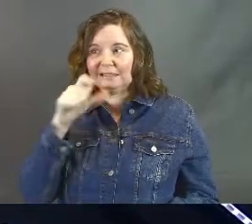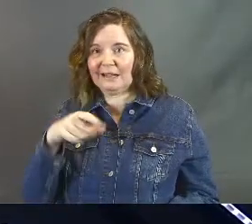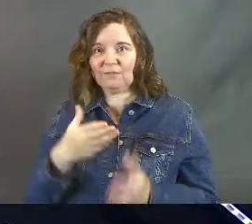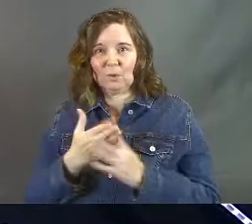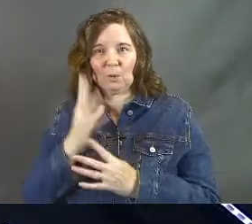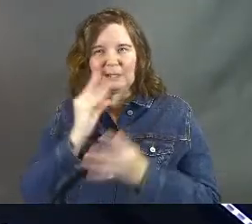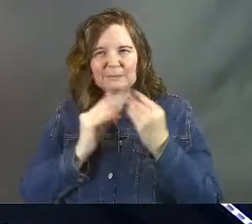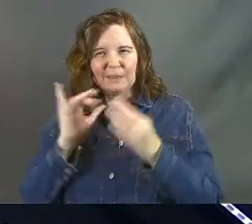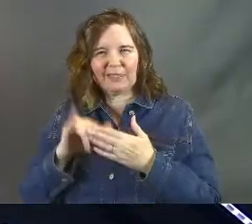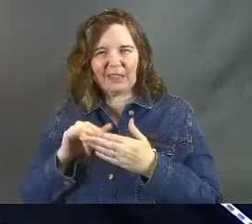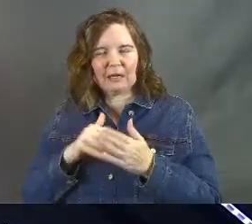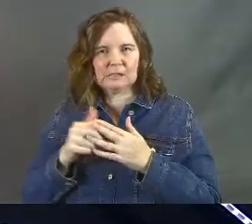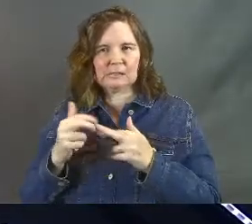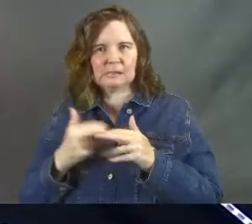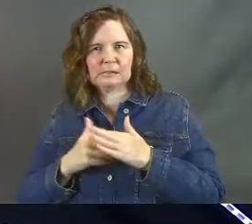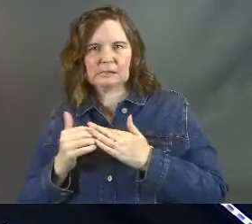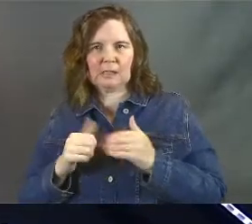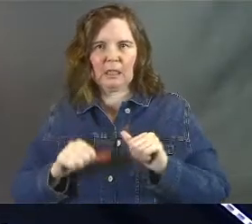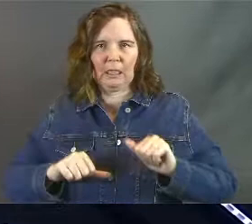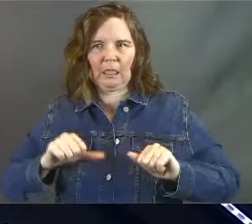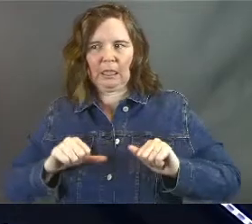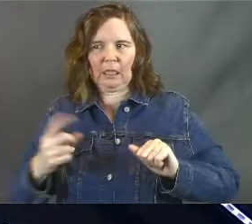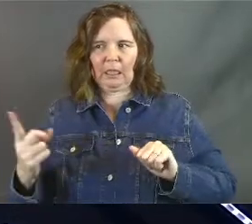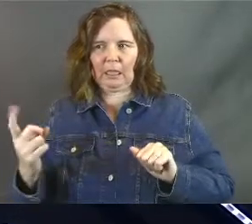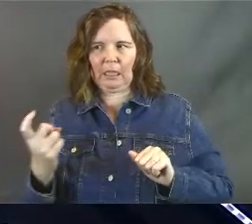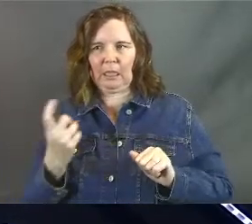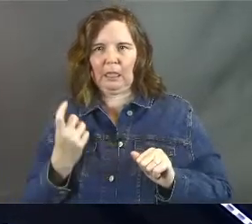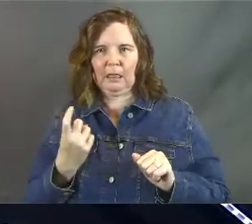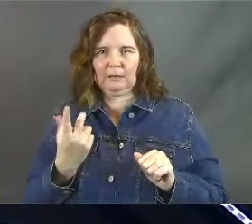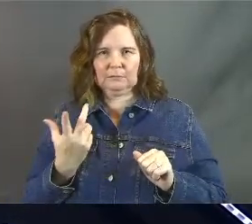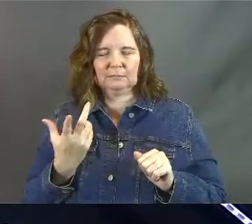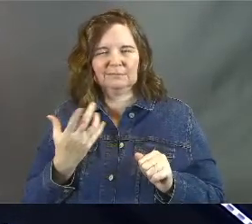go through that discomfort with me in the way that he did.